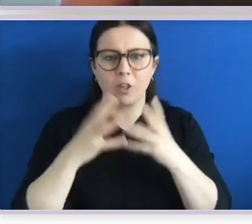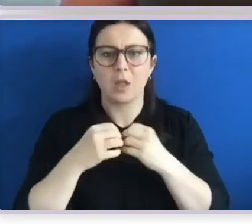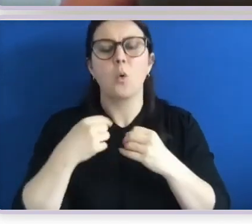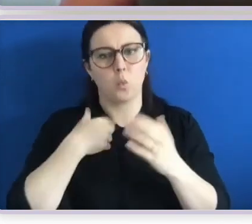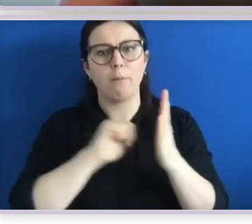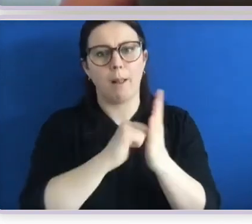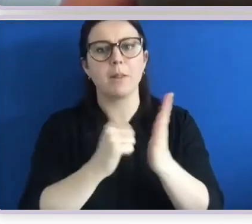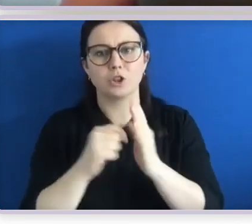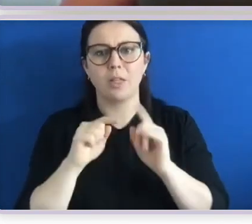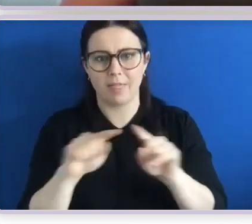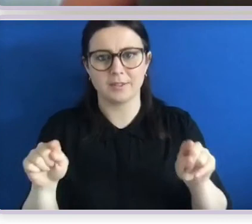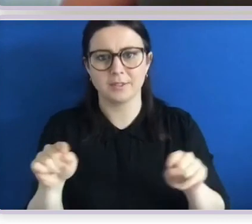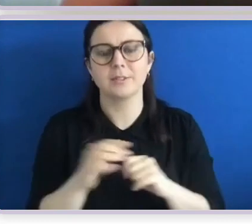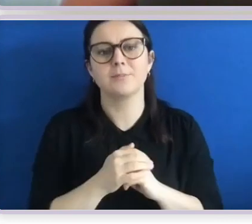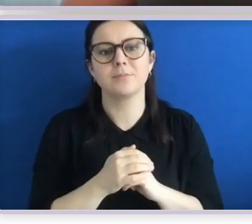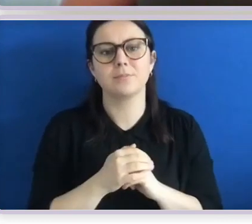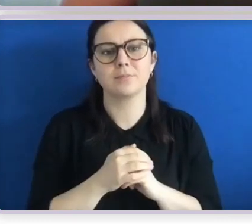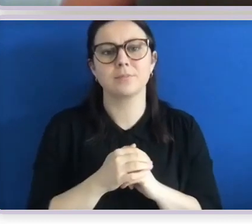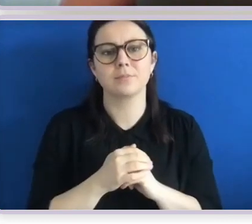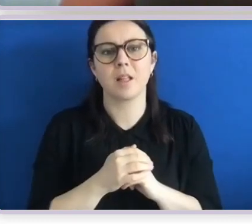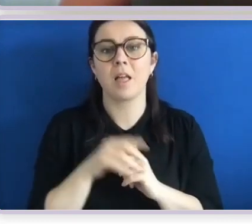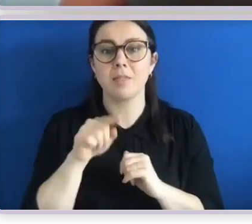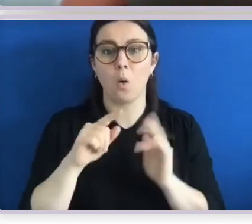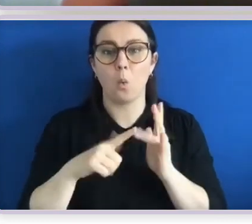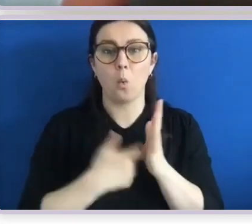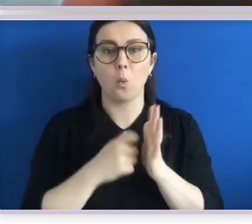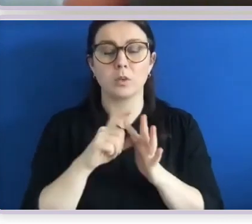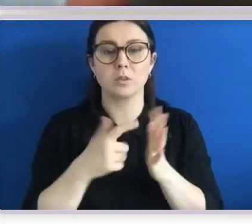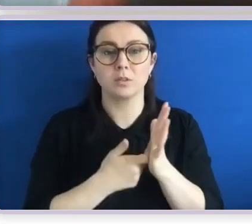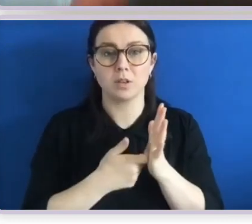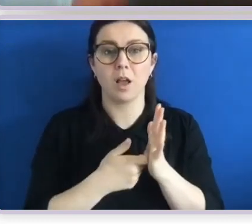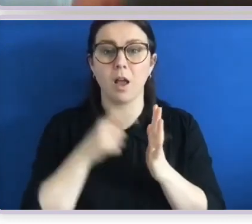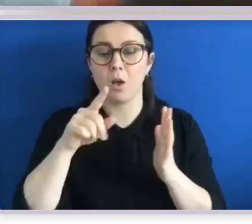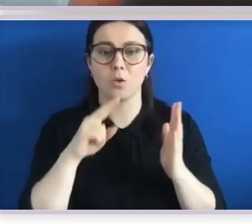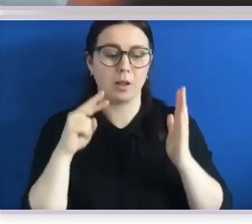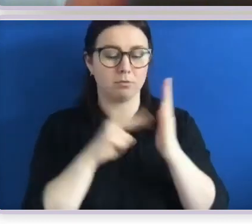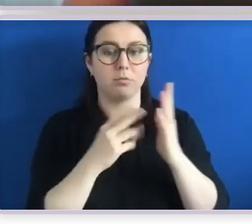So and obviously those orders are appellable through VCAT.